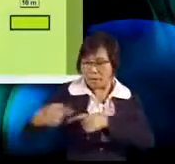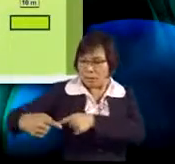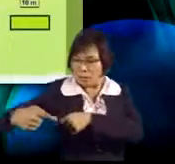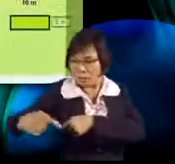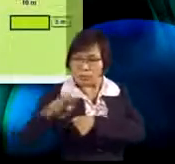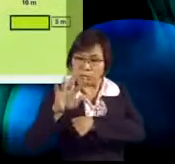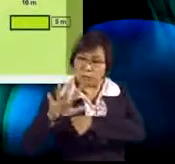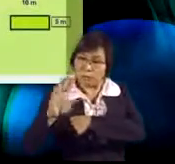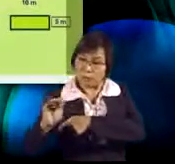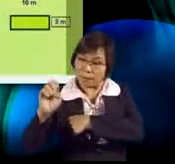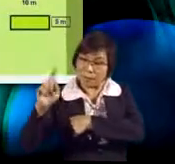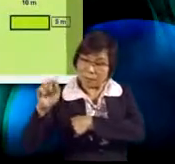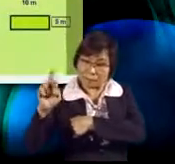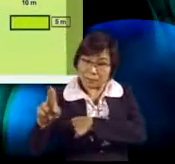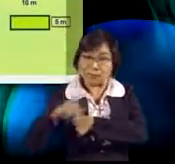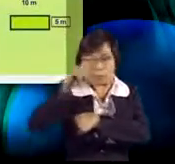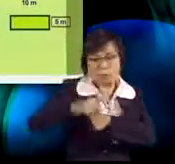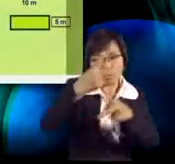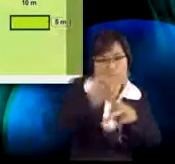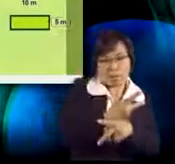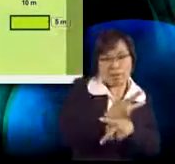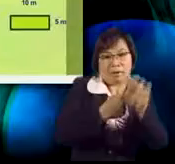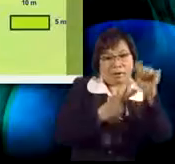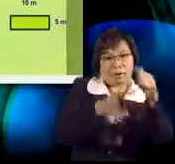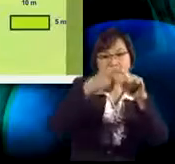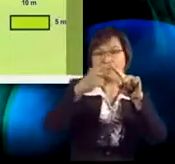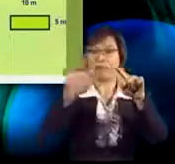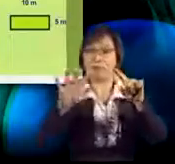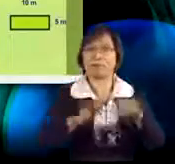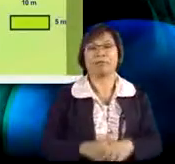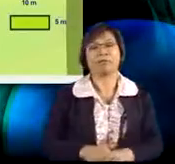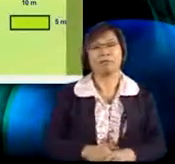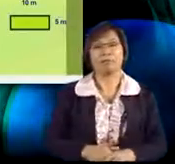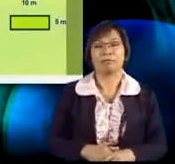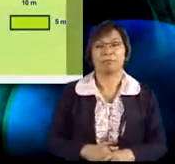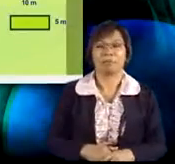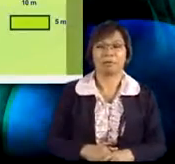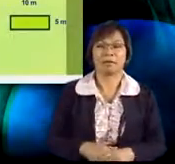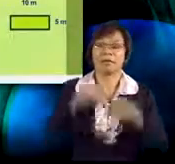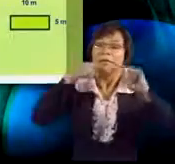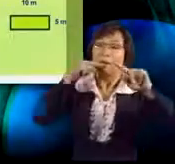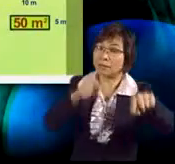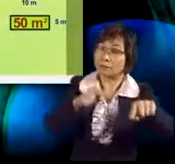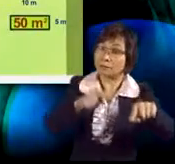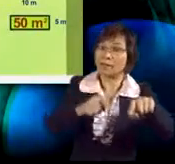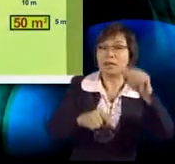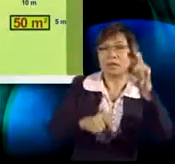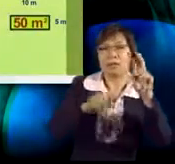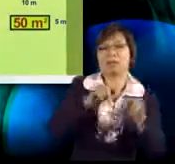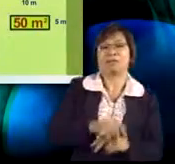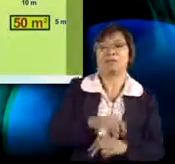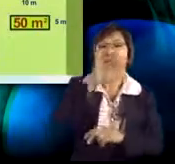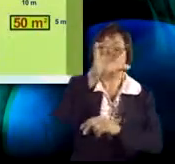width equals to 5 meters, you have to multiply 10 by 5. The answer is 50